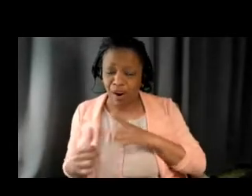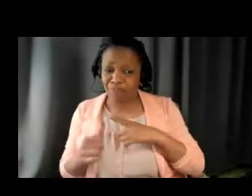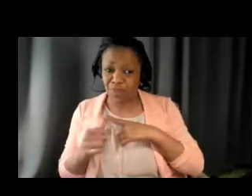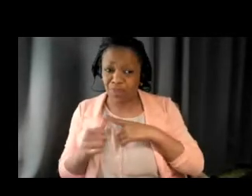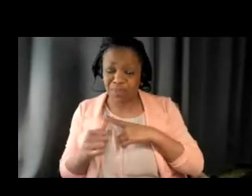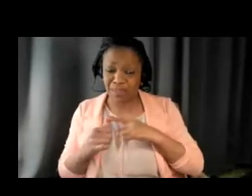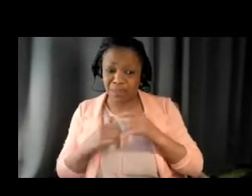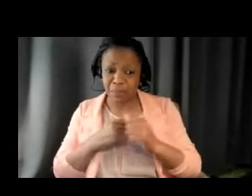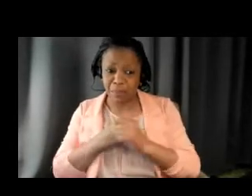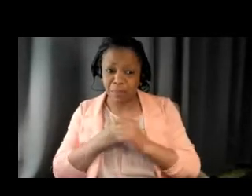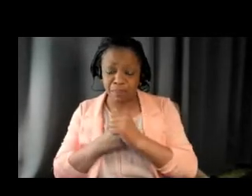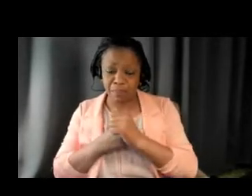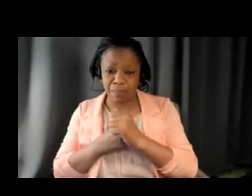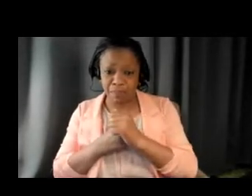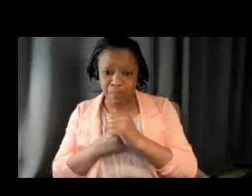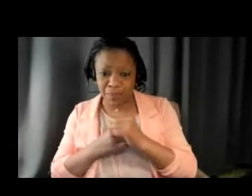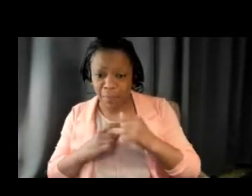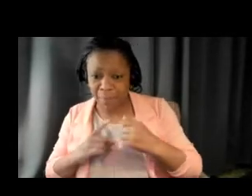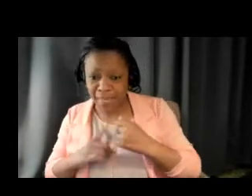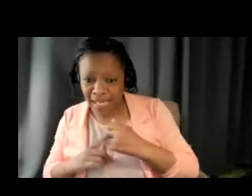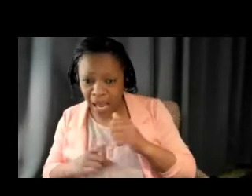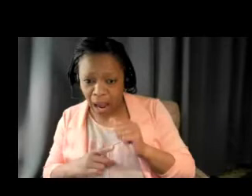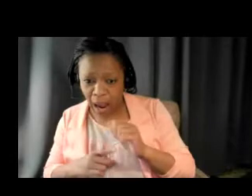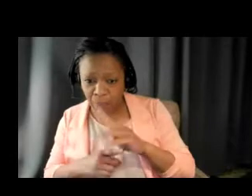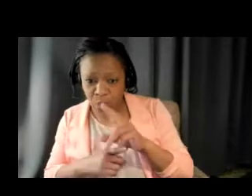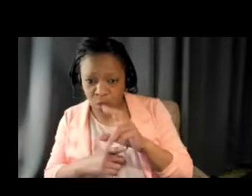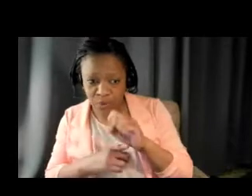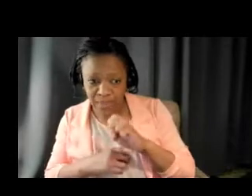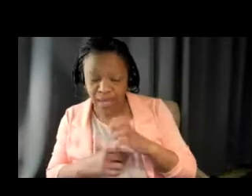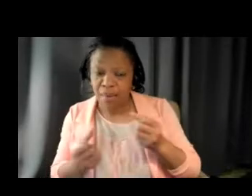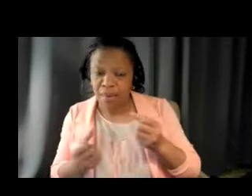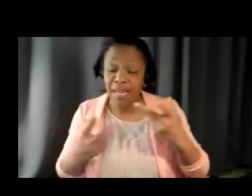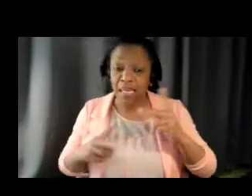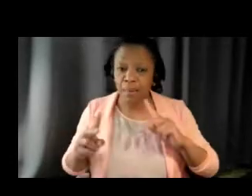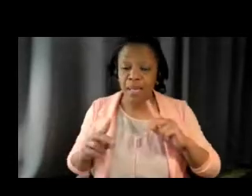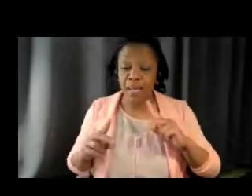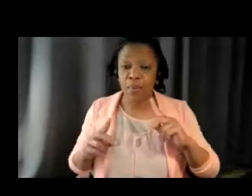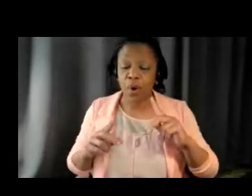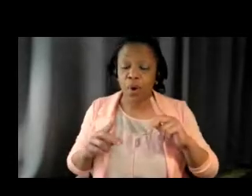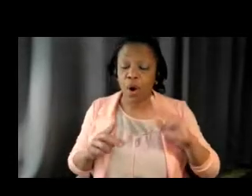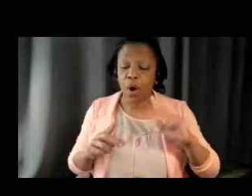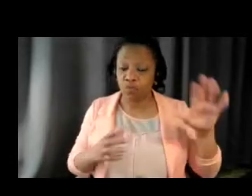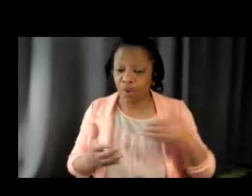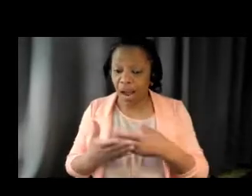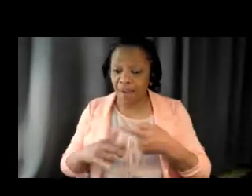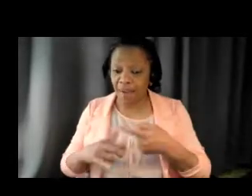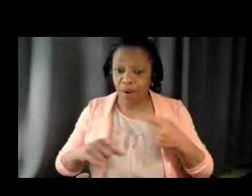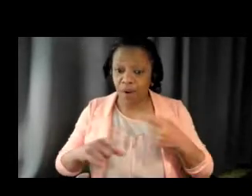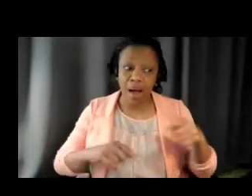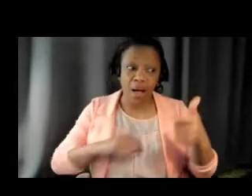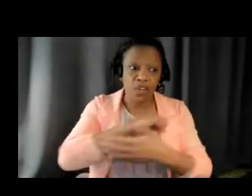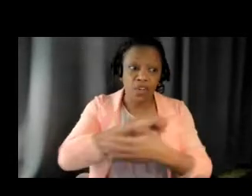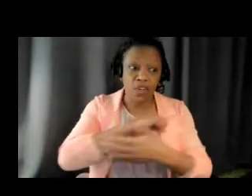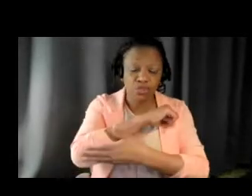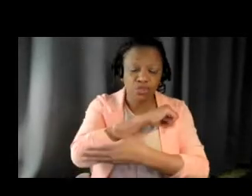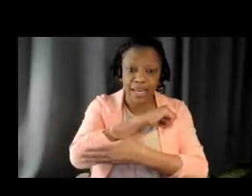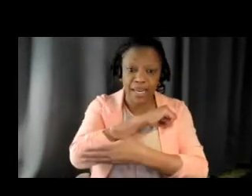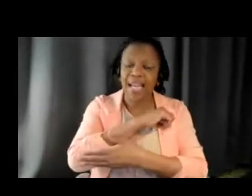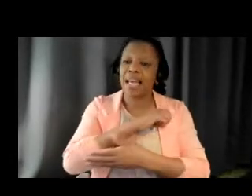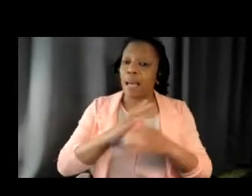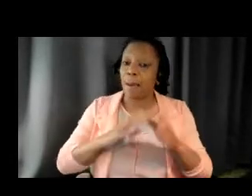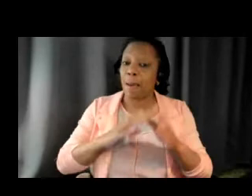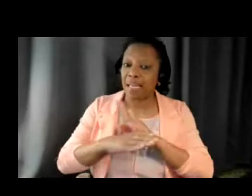that people coming from foreign countries and they open up business, they're told to disregard where